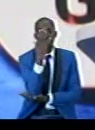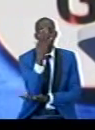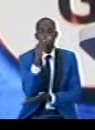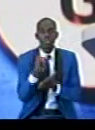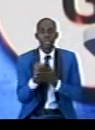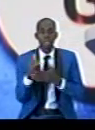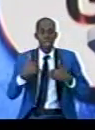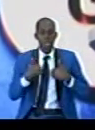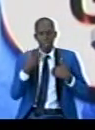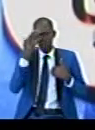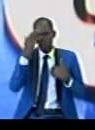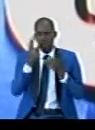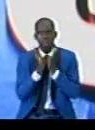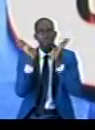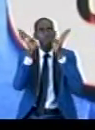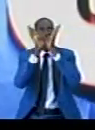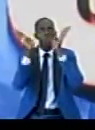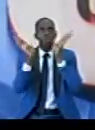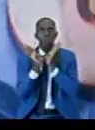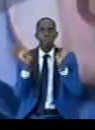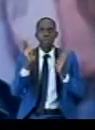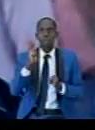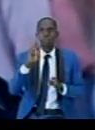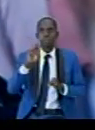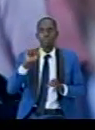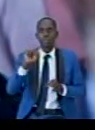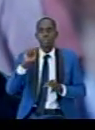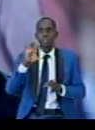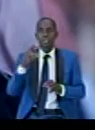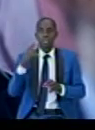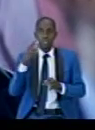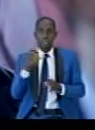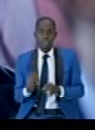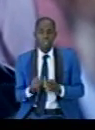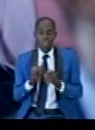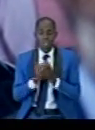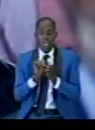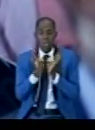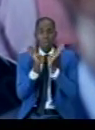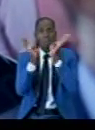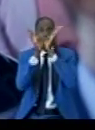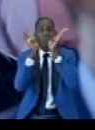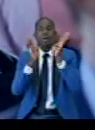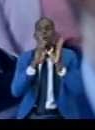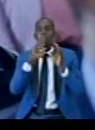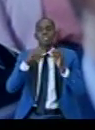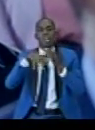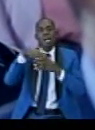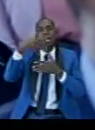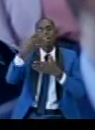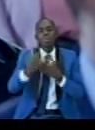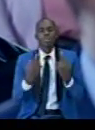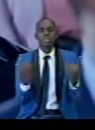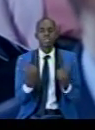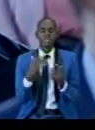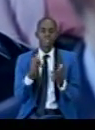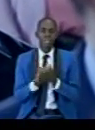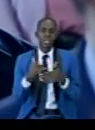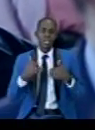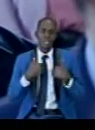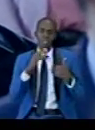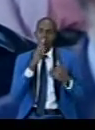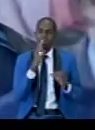and those branches are the external sins and transgressions that we have committed. At the point